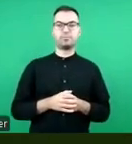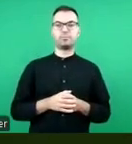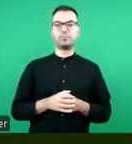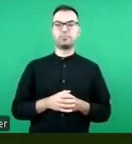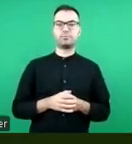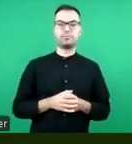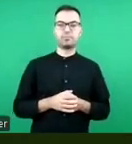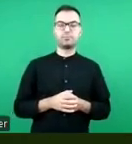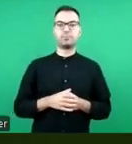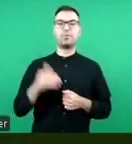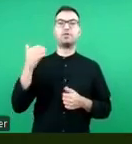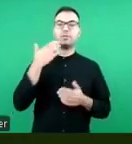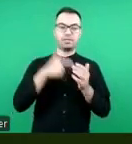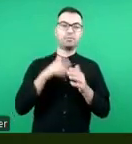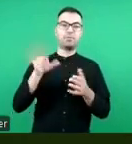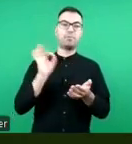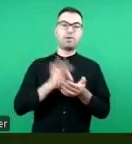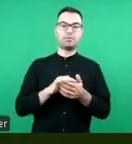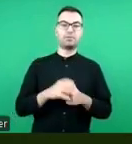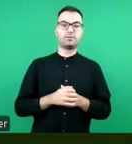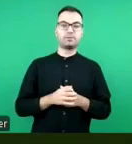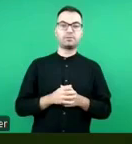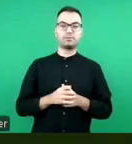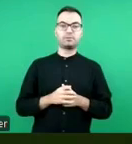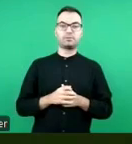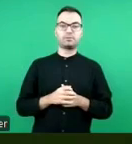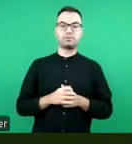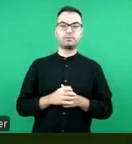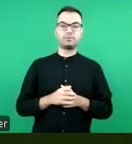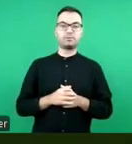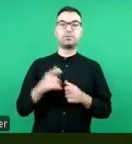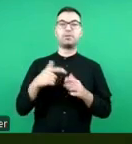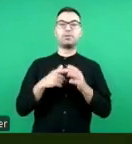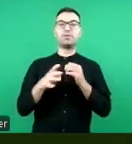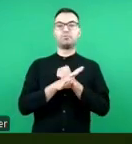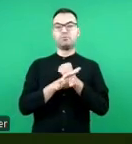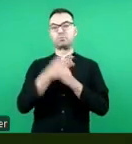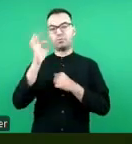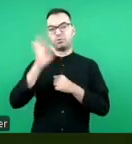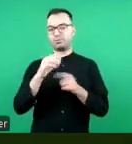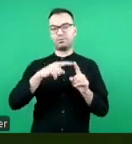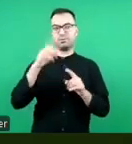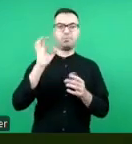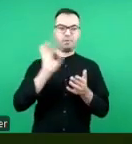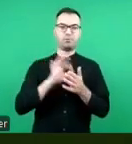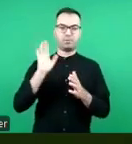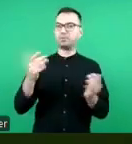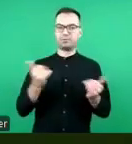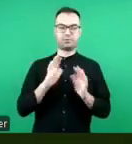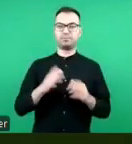the effects of an unknown disturbance will be in this 95% confidence band, roughly.